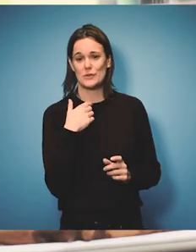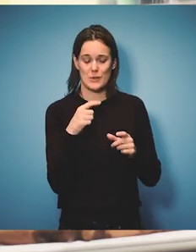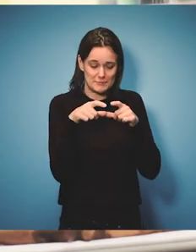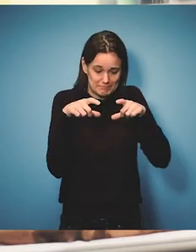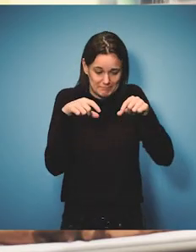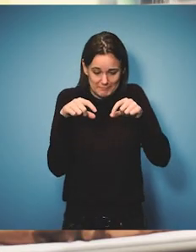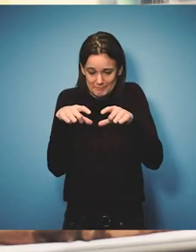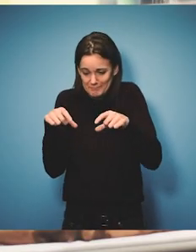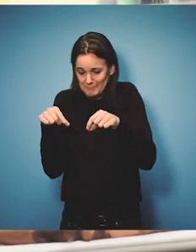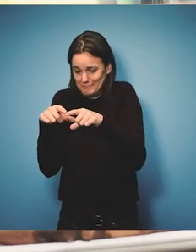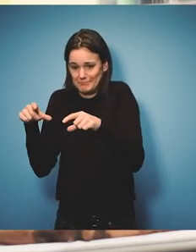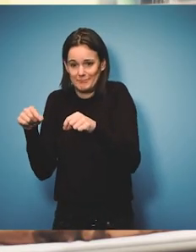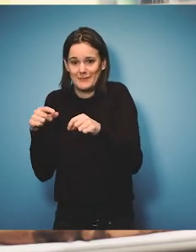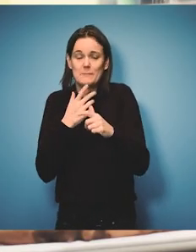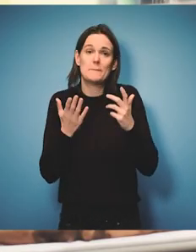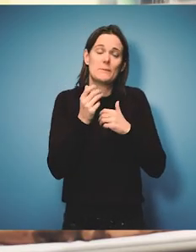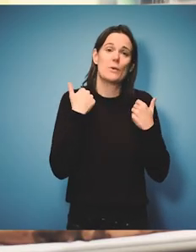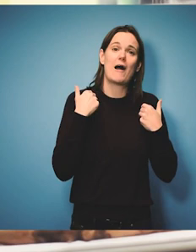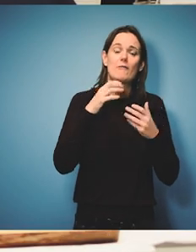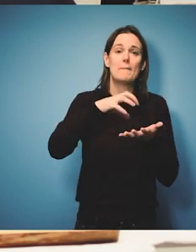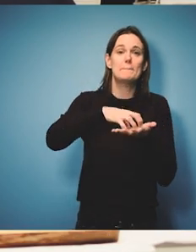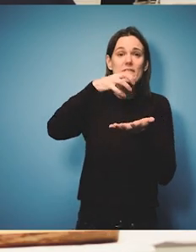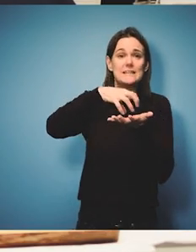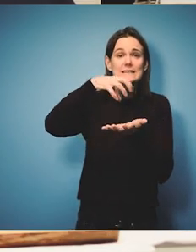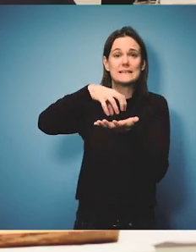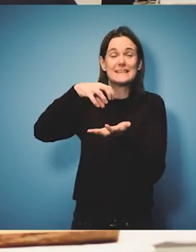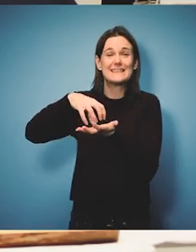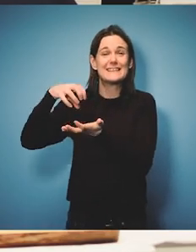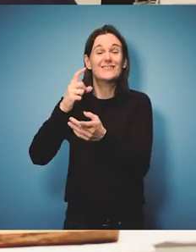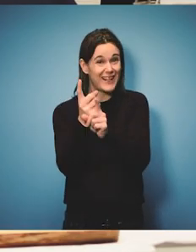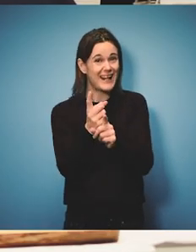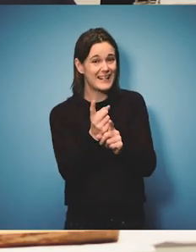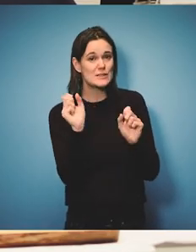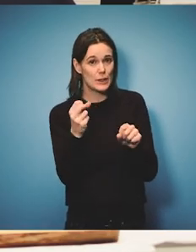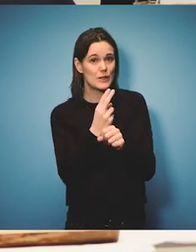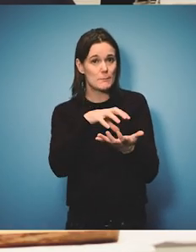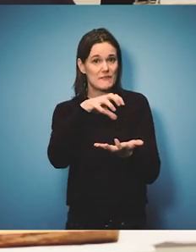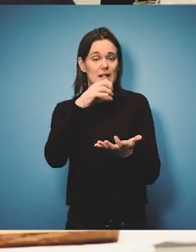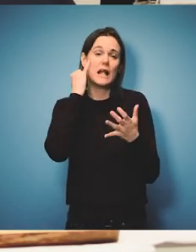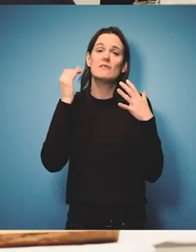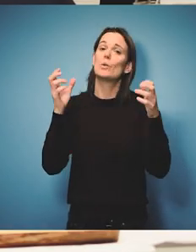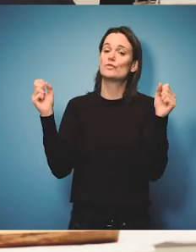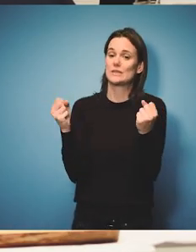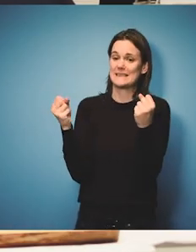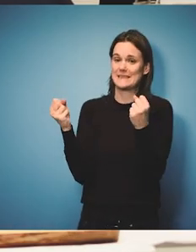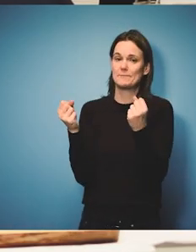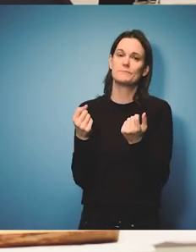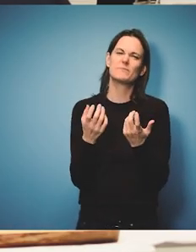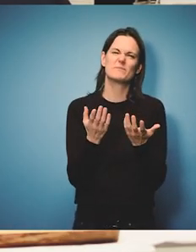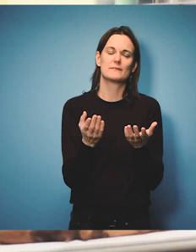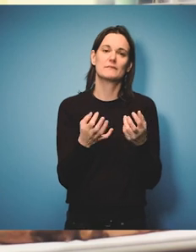are very cute, this shape, Jacob, but maybe not everybody has that loaf pan at home, but I'm sure everybody has a muffin tin that they could use as well,